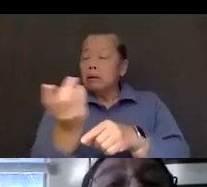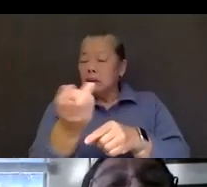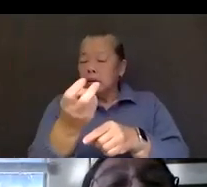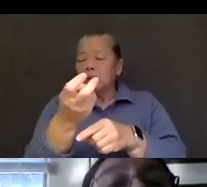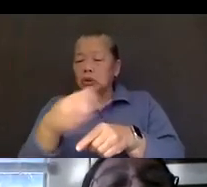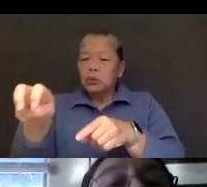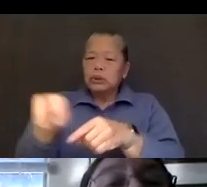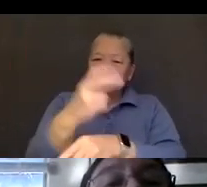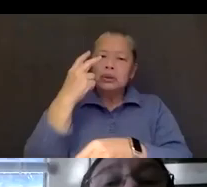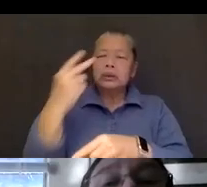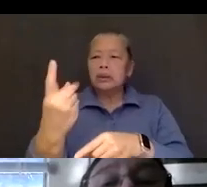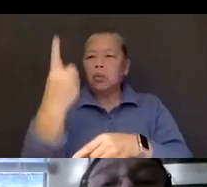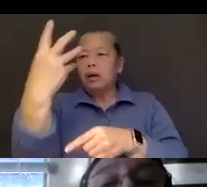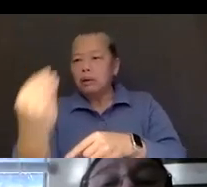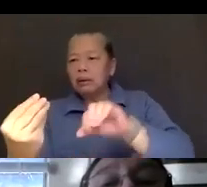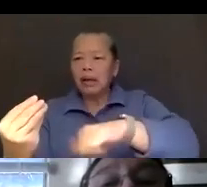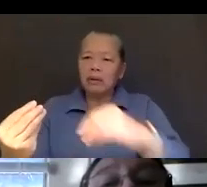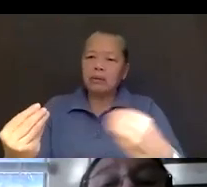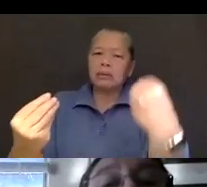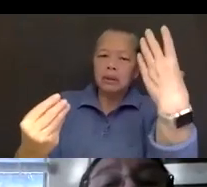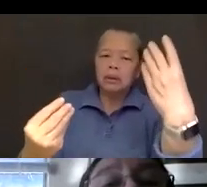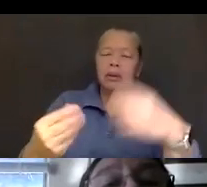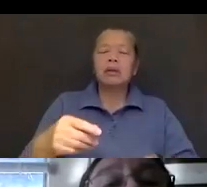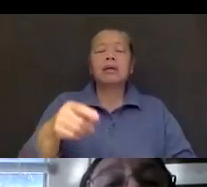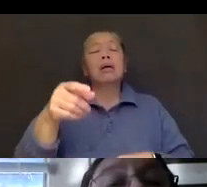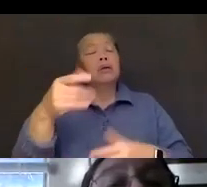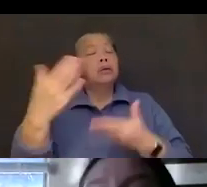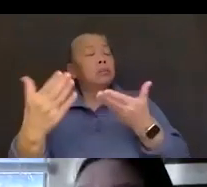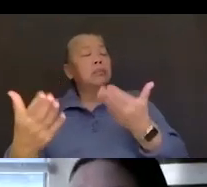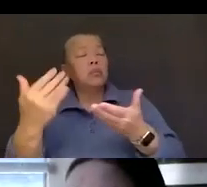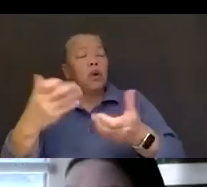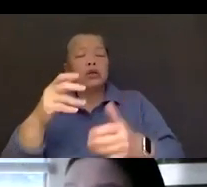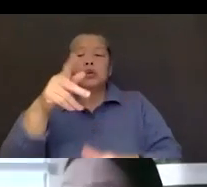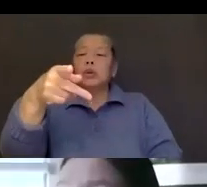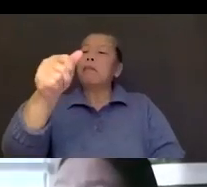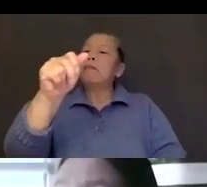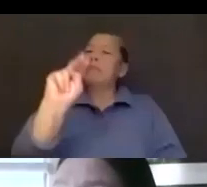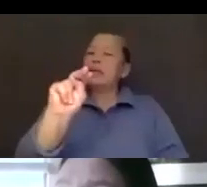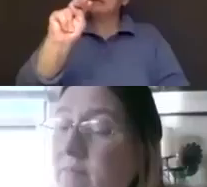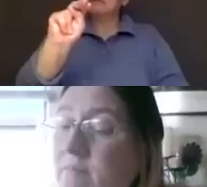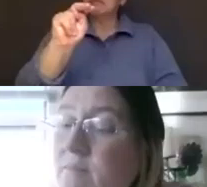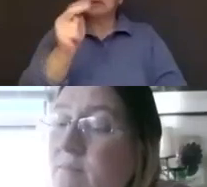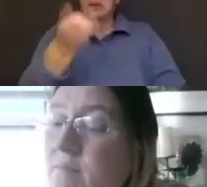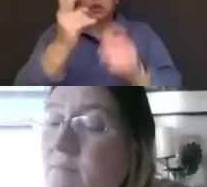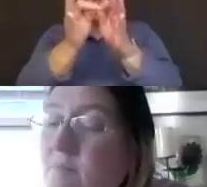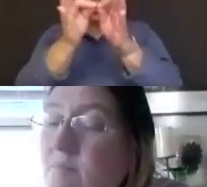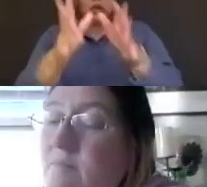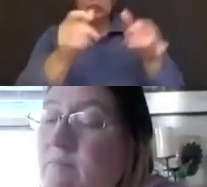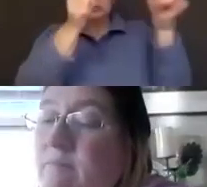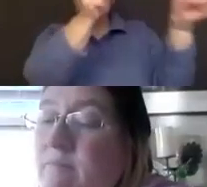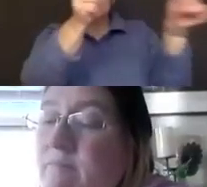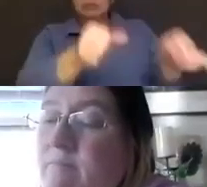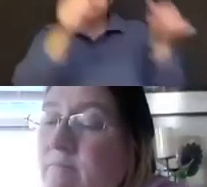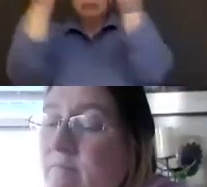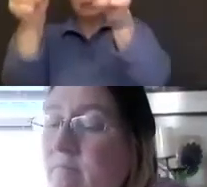pin their videos at the top of your screen so that you can see them. We also have this